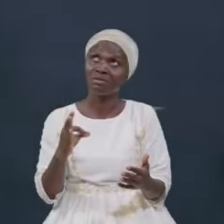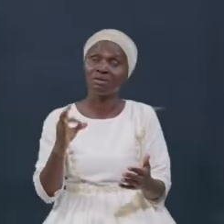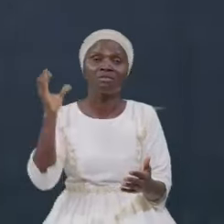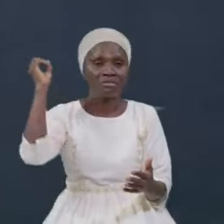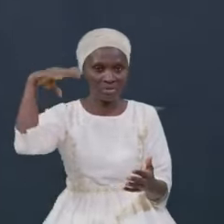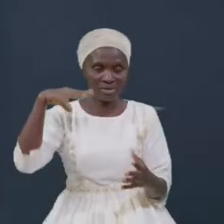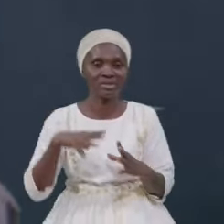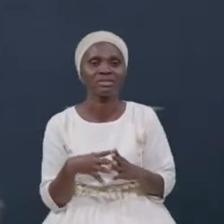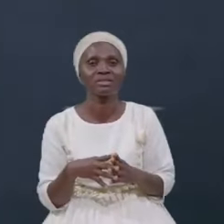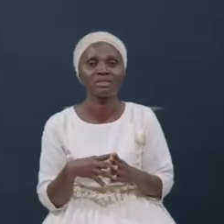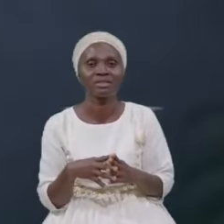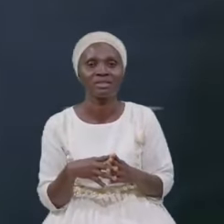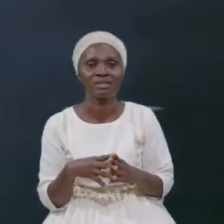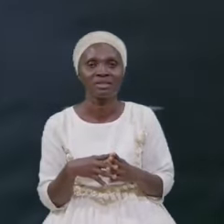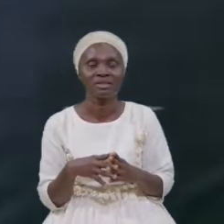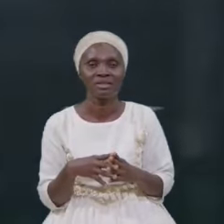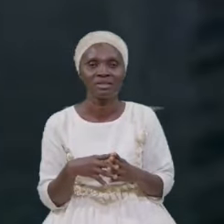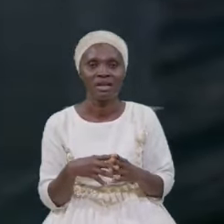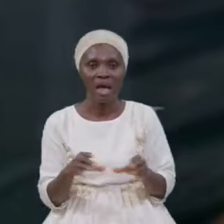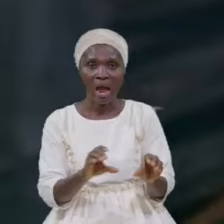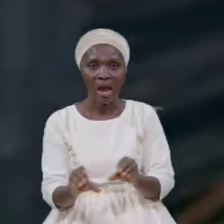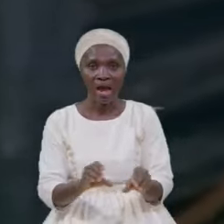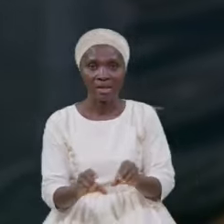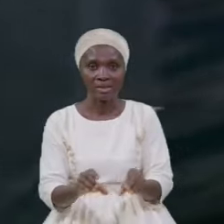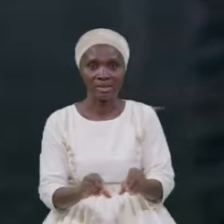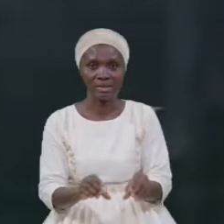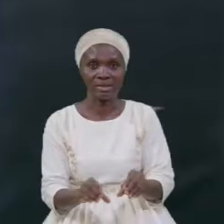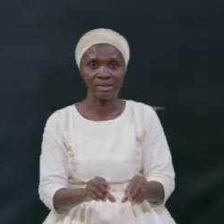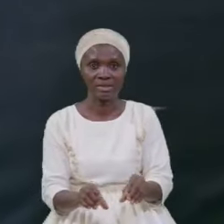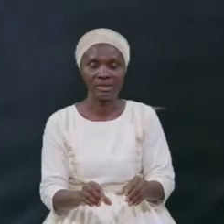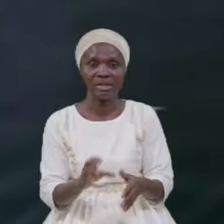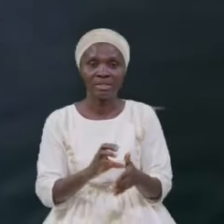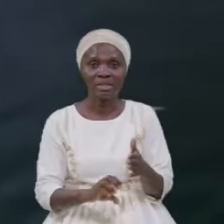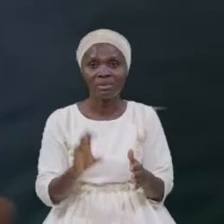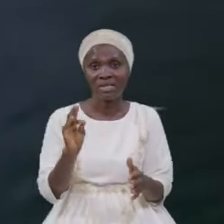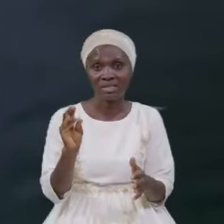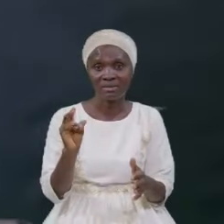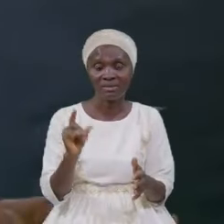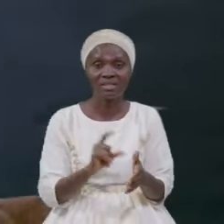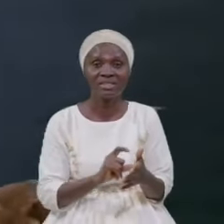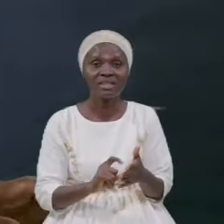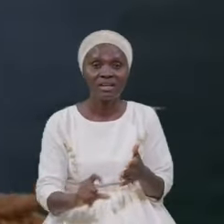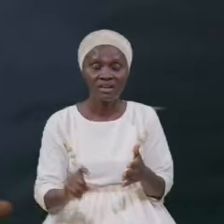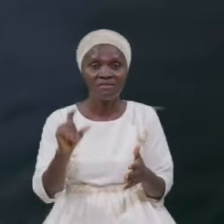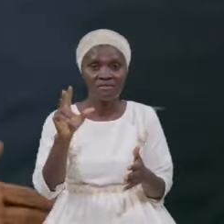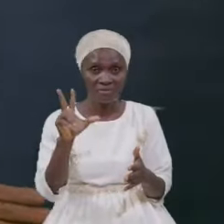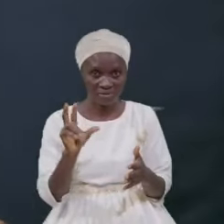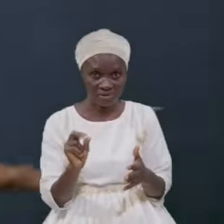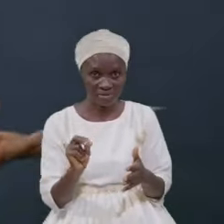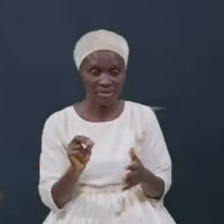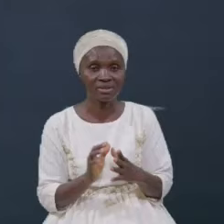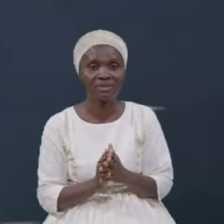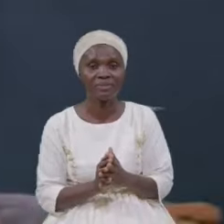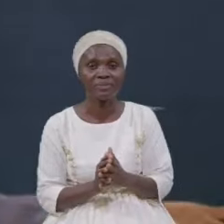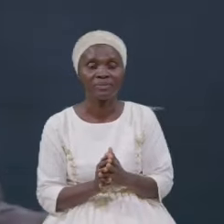chapter 17, verse 30. Acts chapter 17, verse 30. And the times of